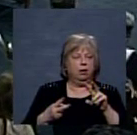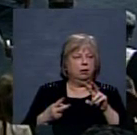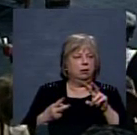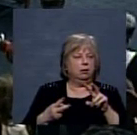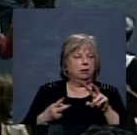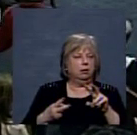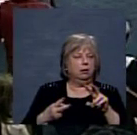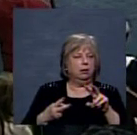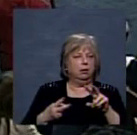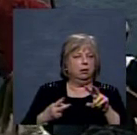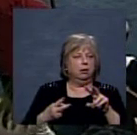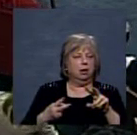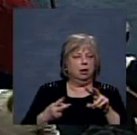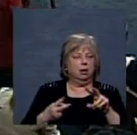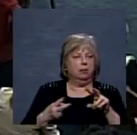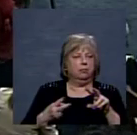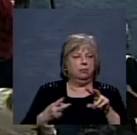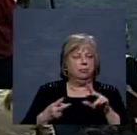house demolition and weedlots.